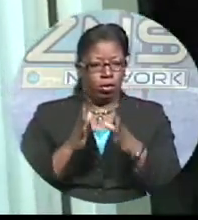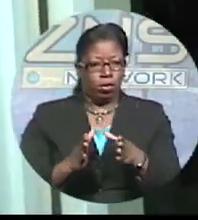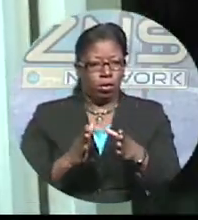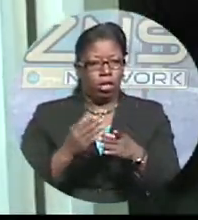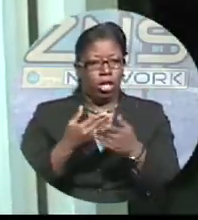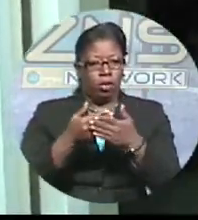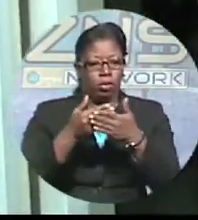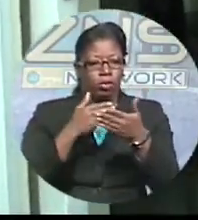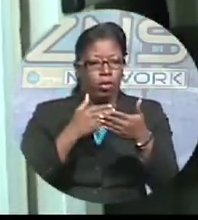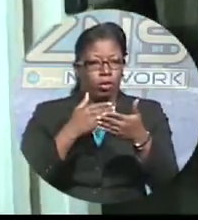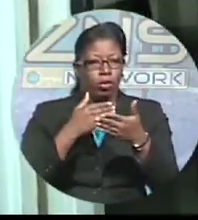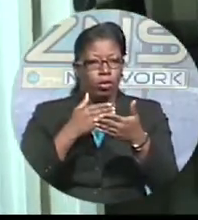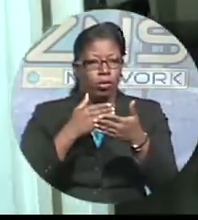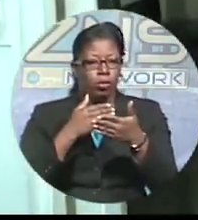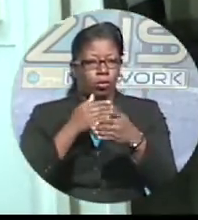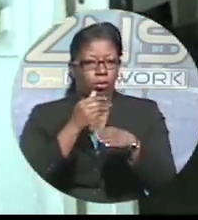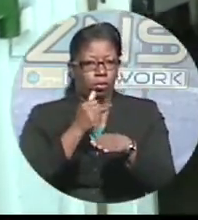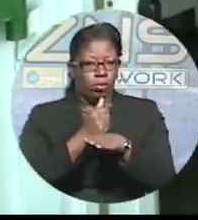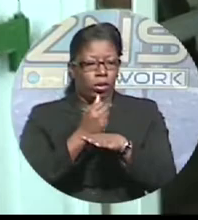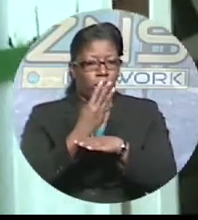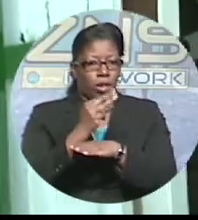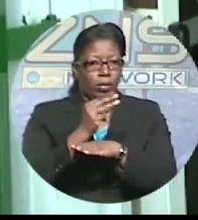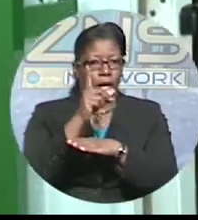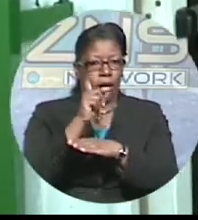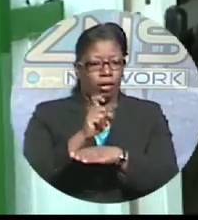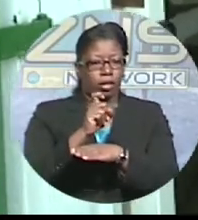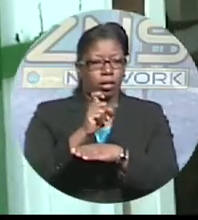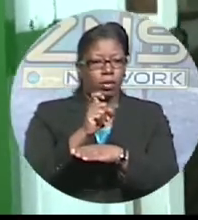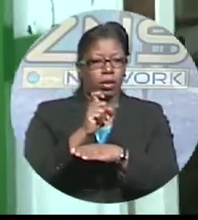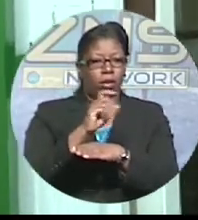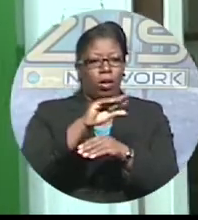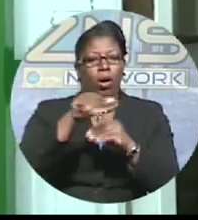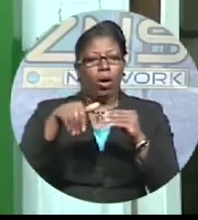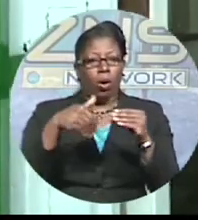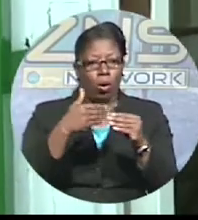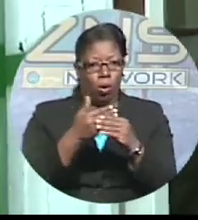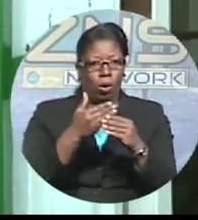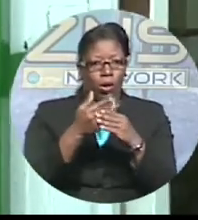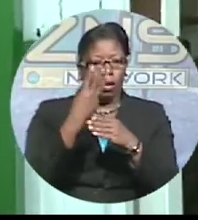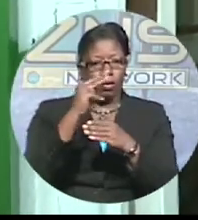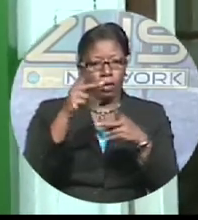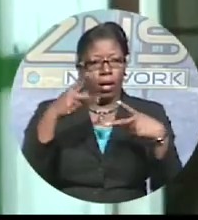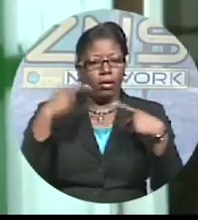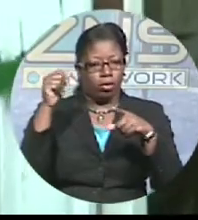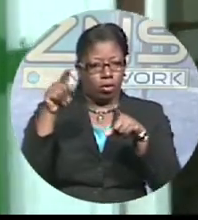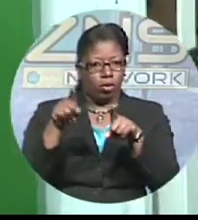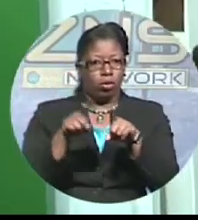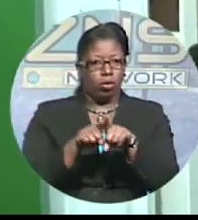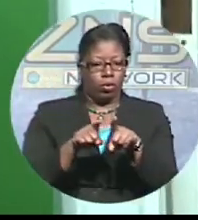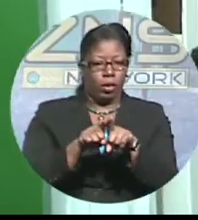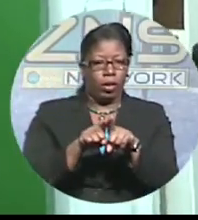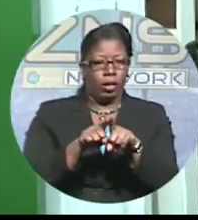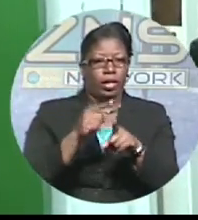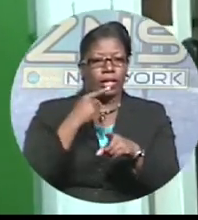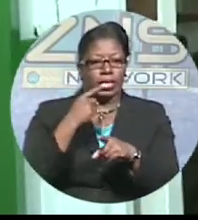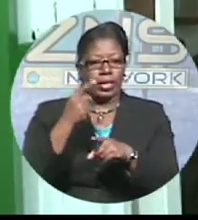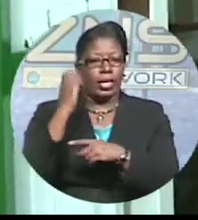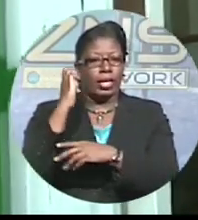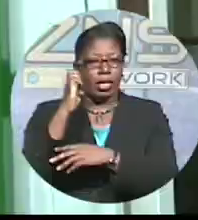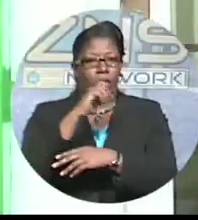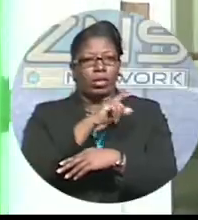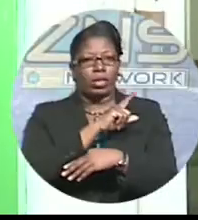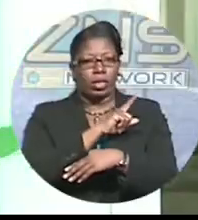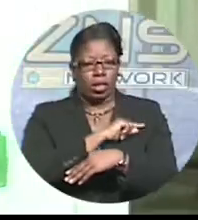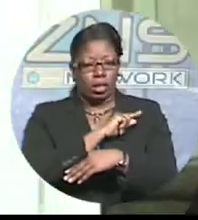to convict Prince Hepburn of murder, it must be unanimous, which means all of them had to agree Hepburn was guilty as